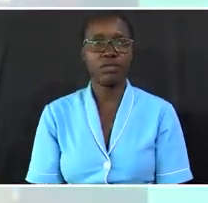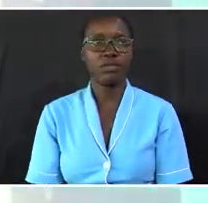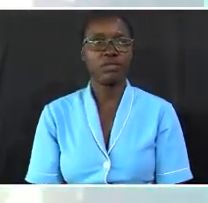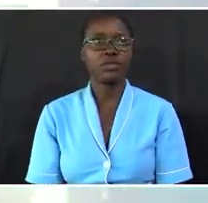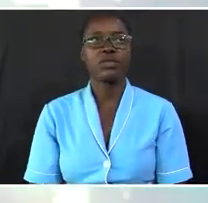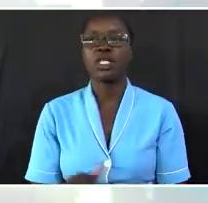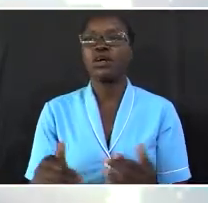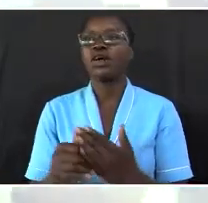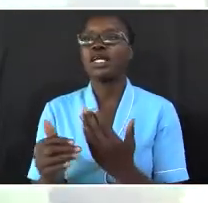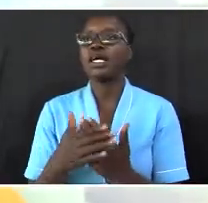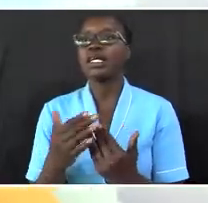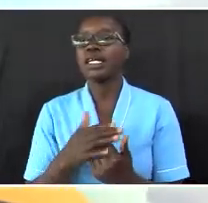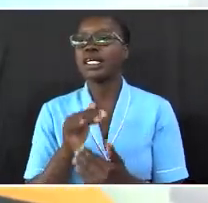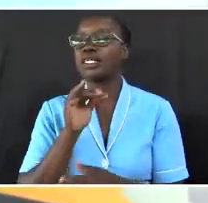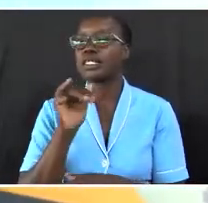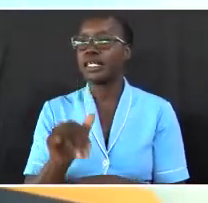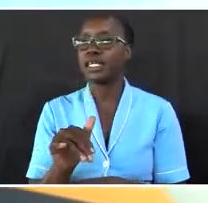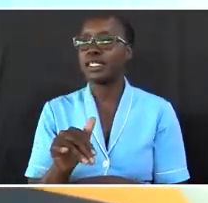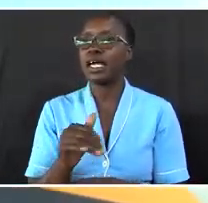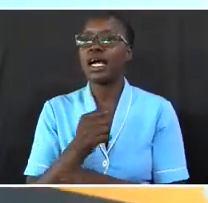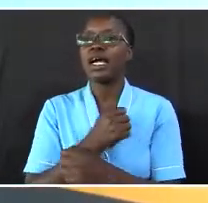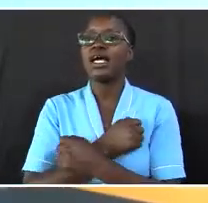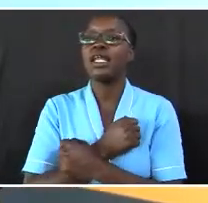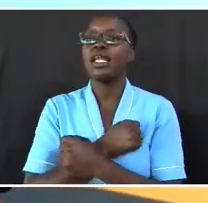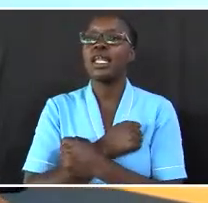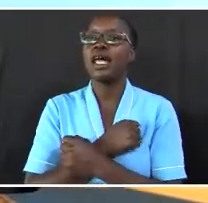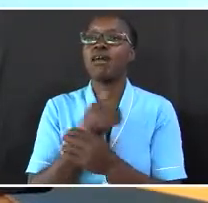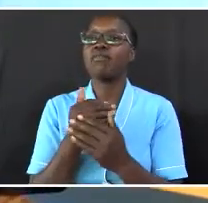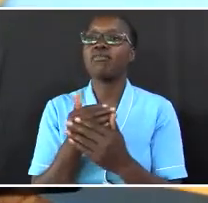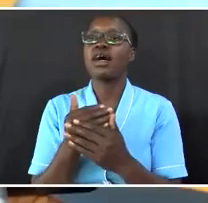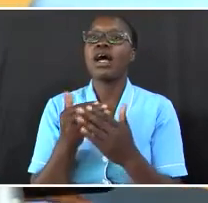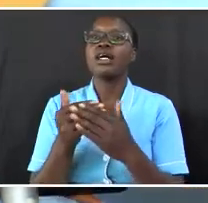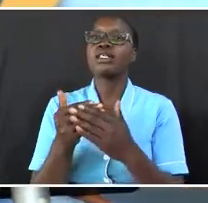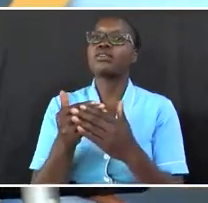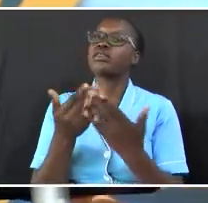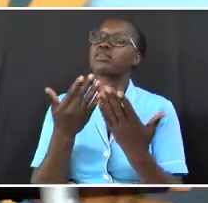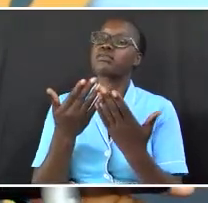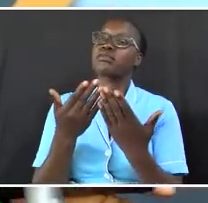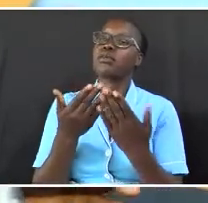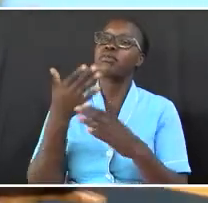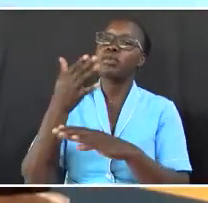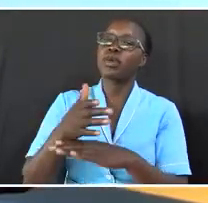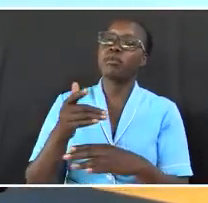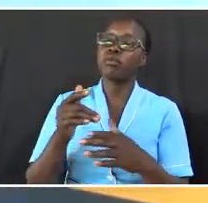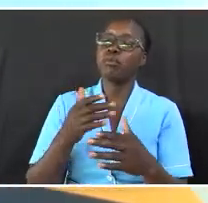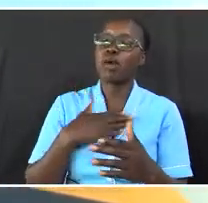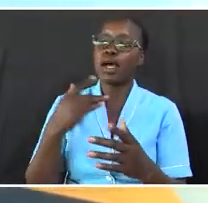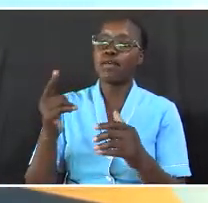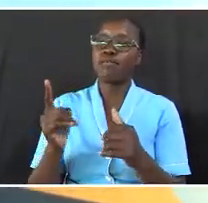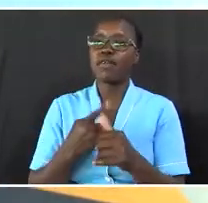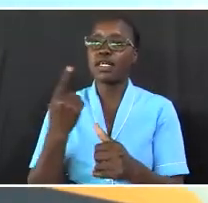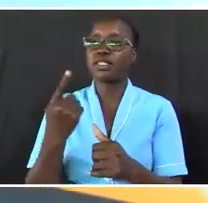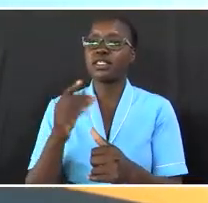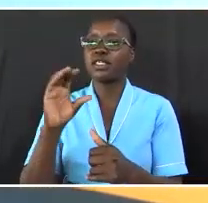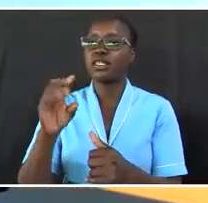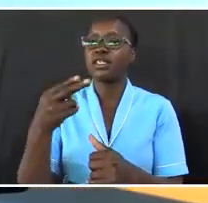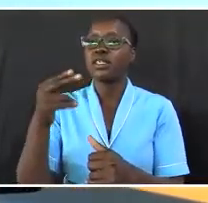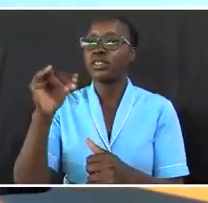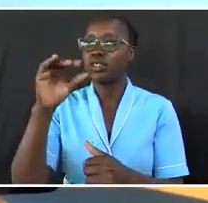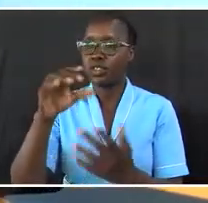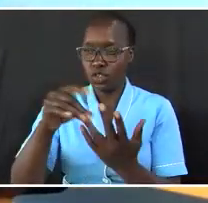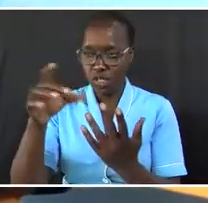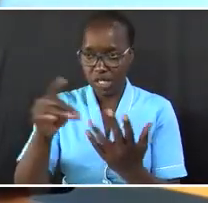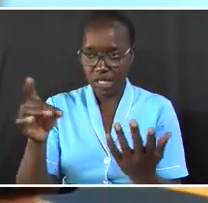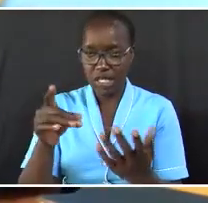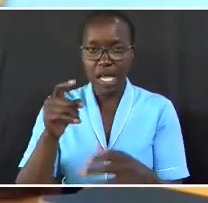All I care is that love preceded my first choices. And all I care is